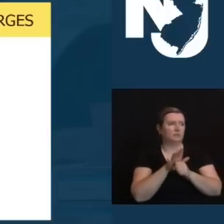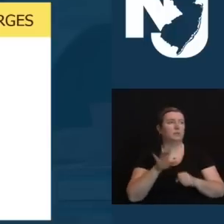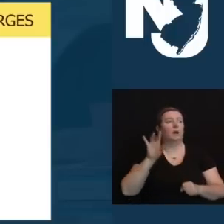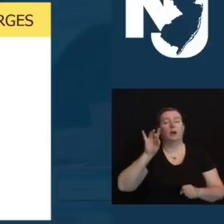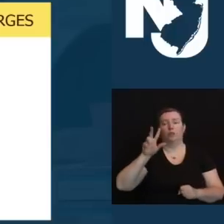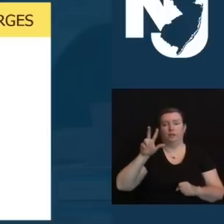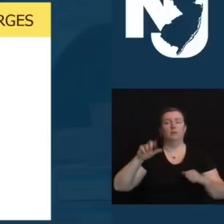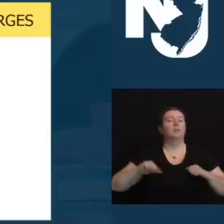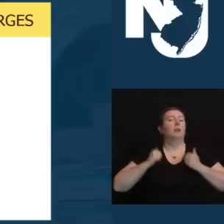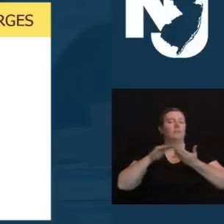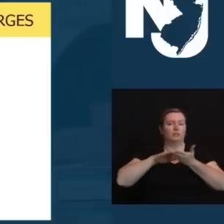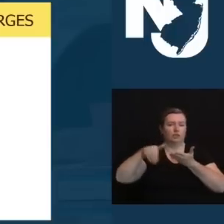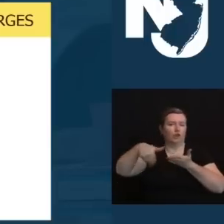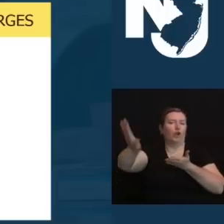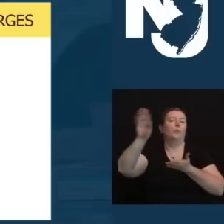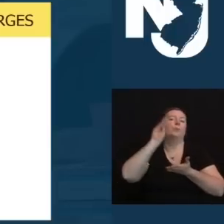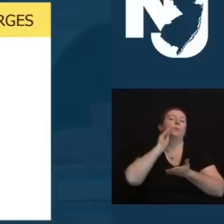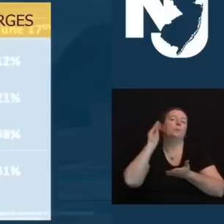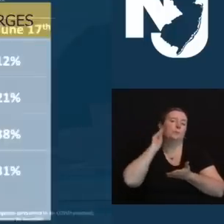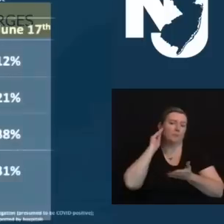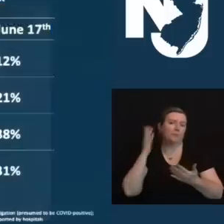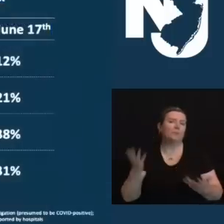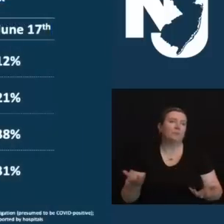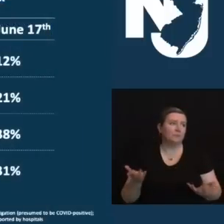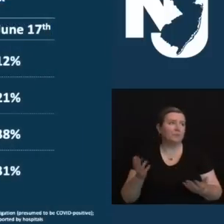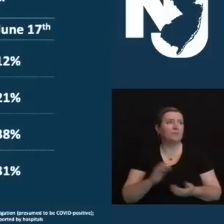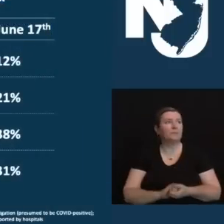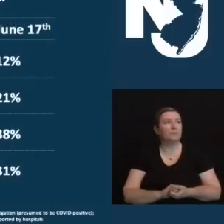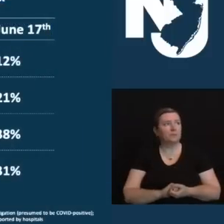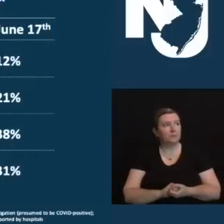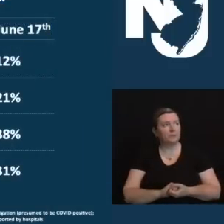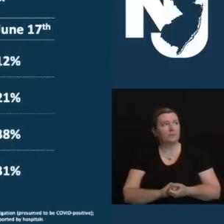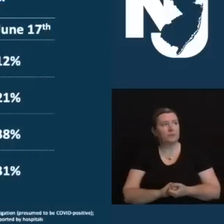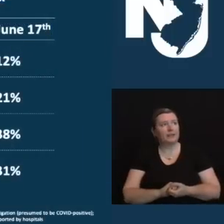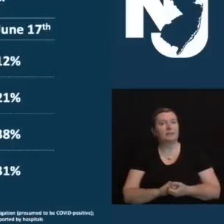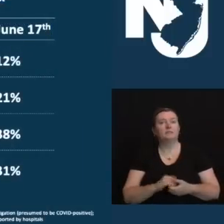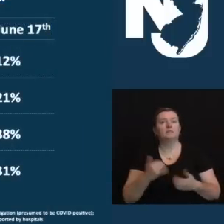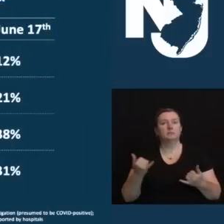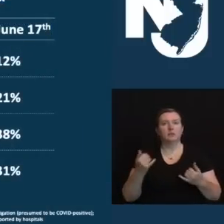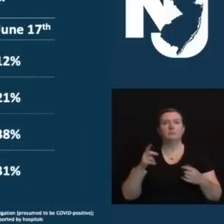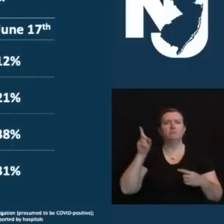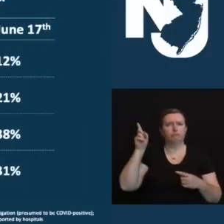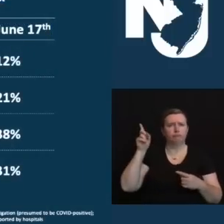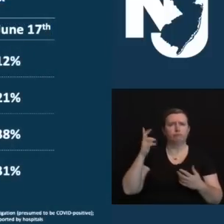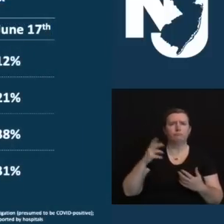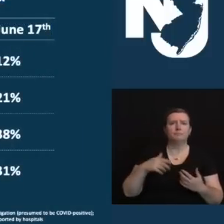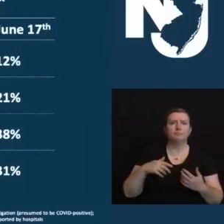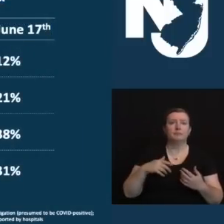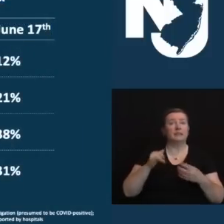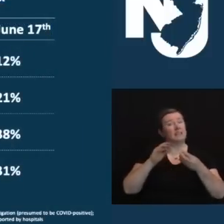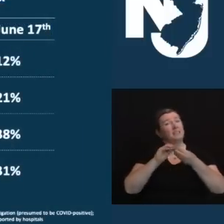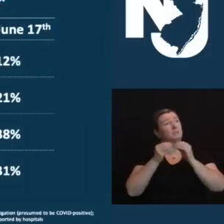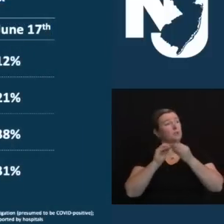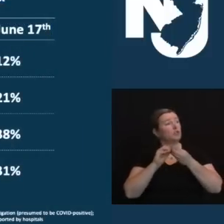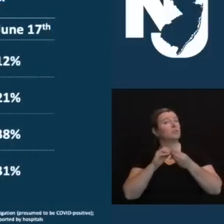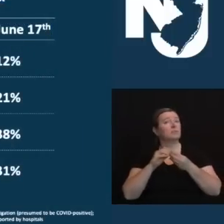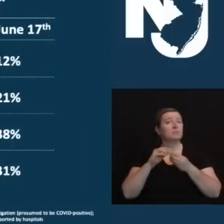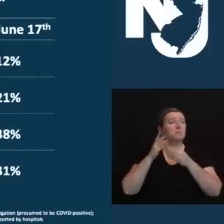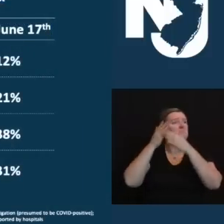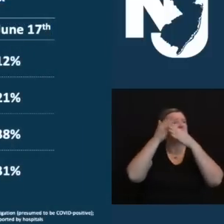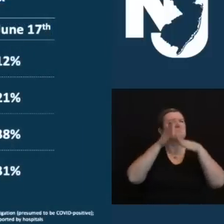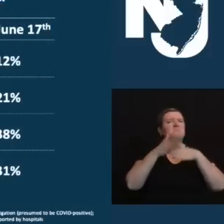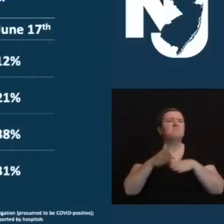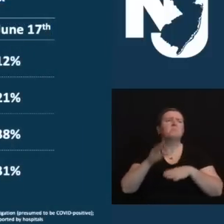live patients were discharged. Here are how these daily numbers rather feed into the